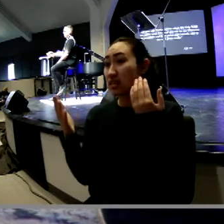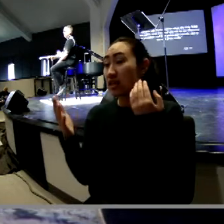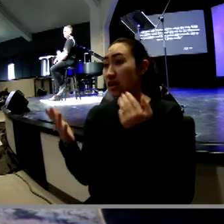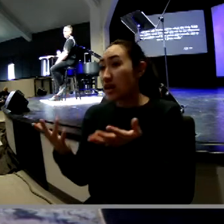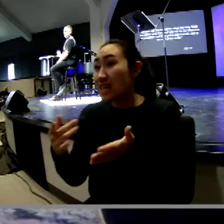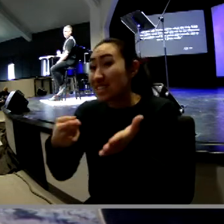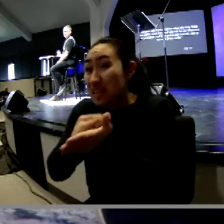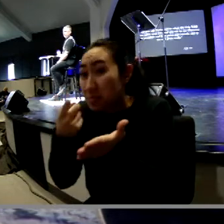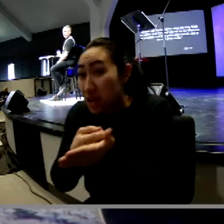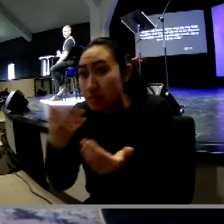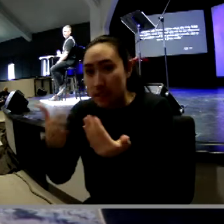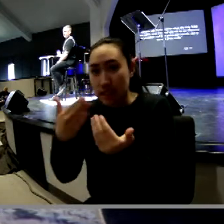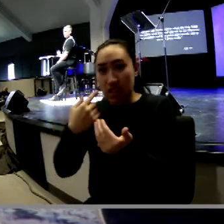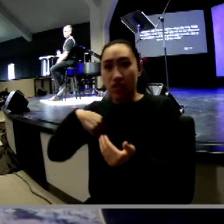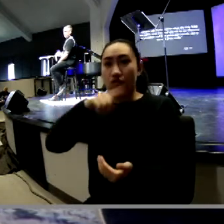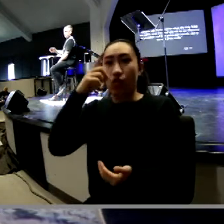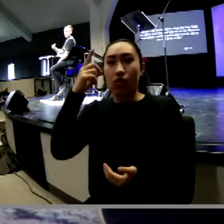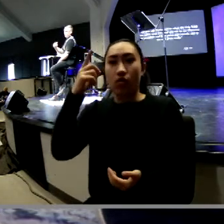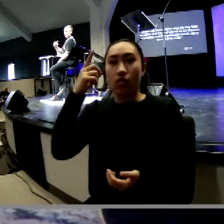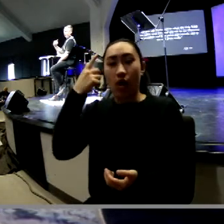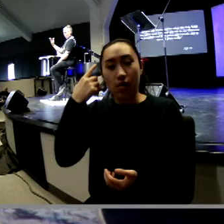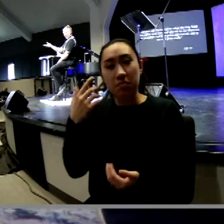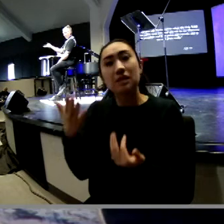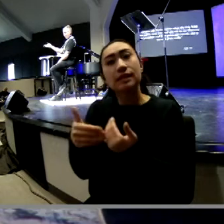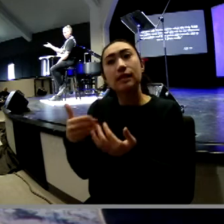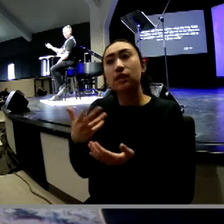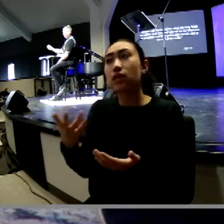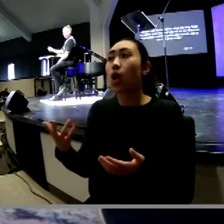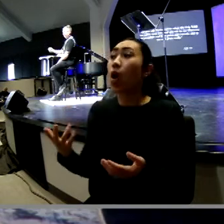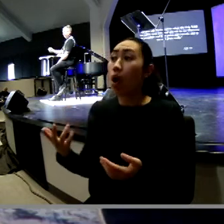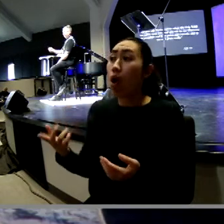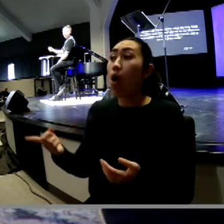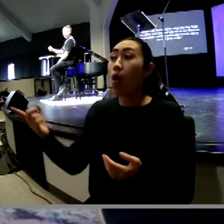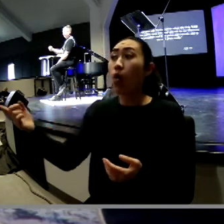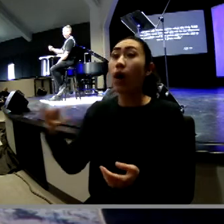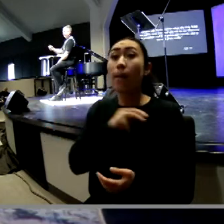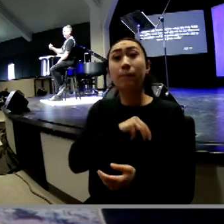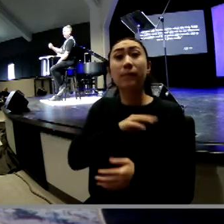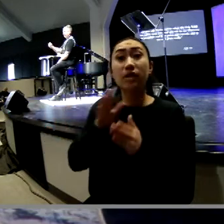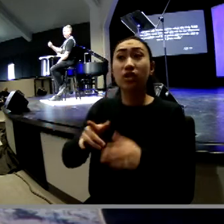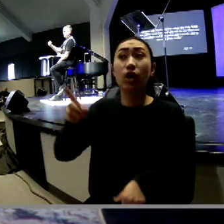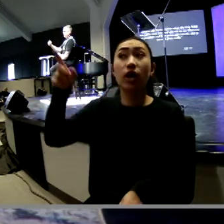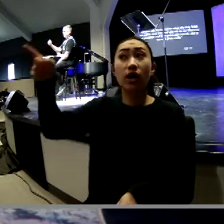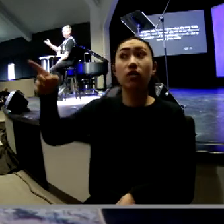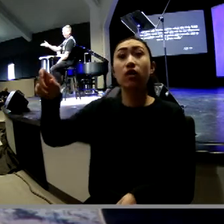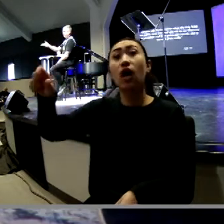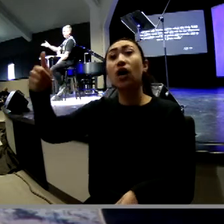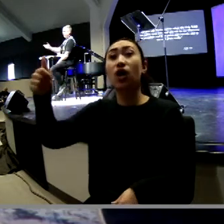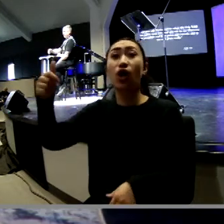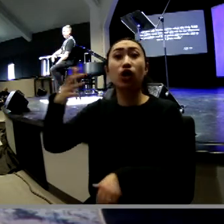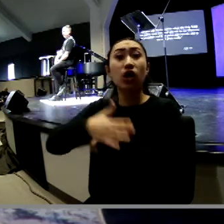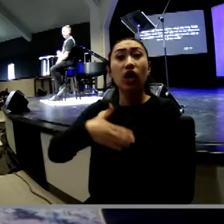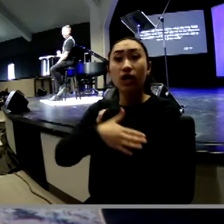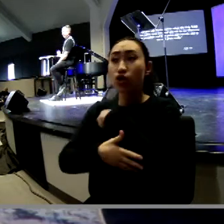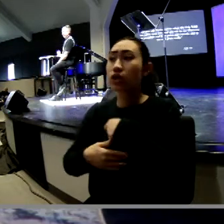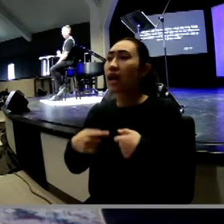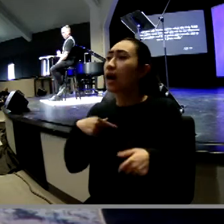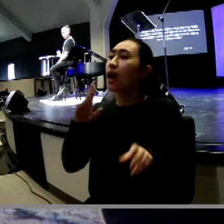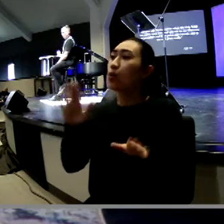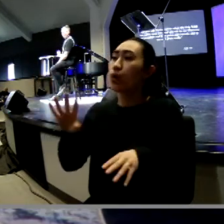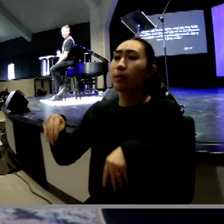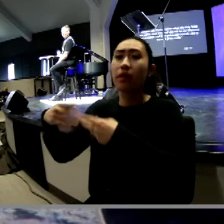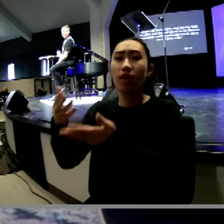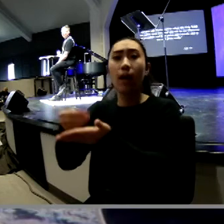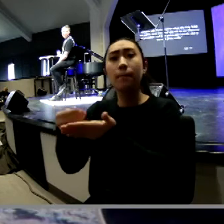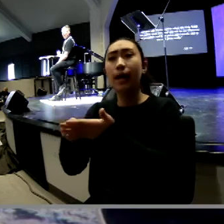ourselves. Because requiring ourselves is going to be proximity. It's